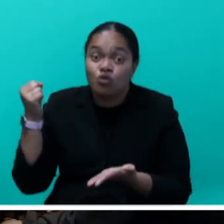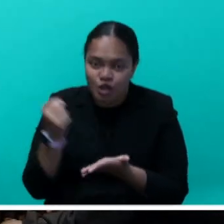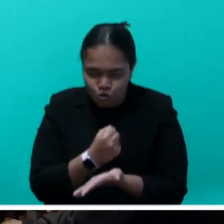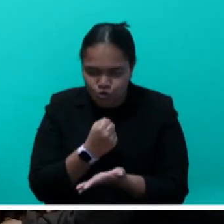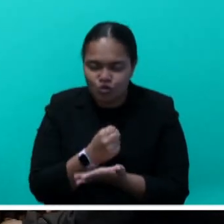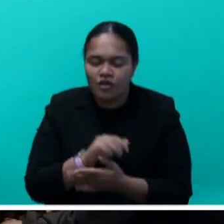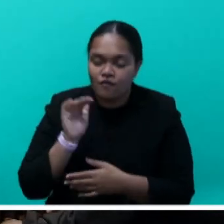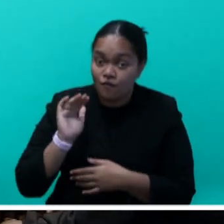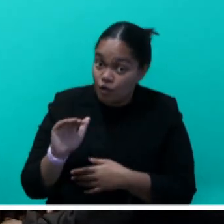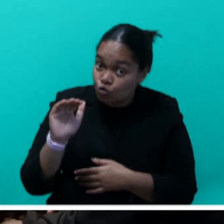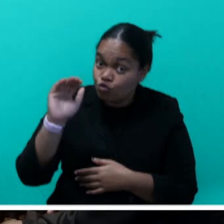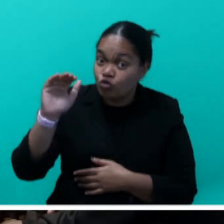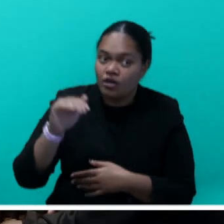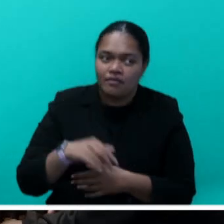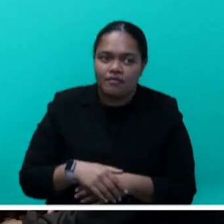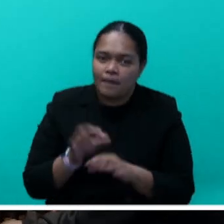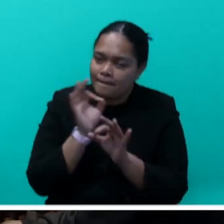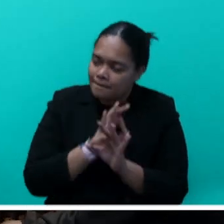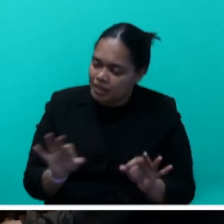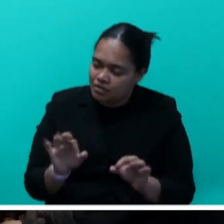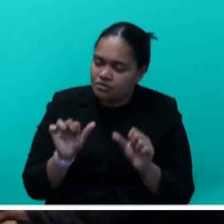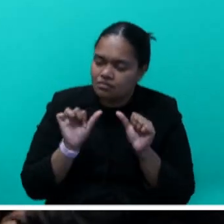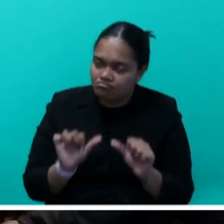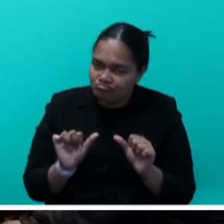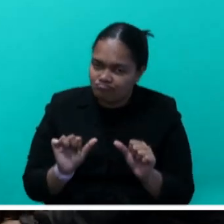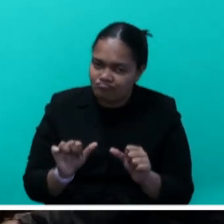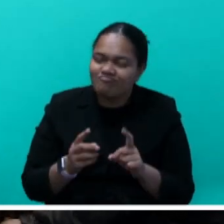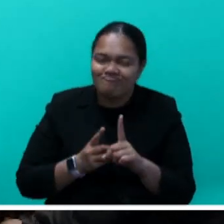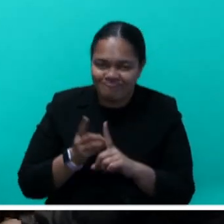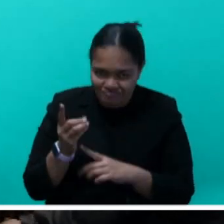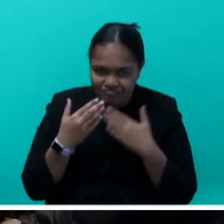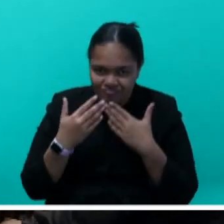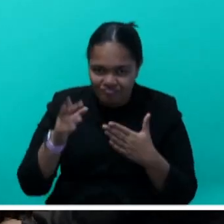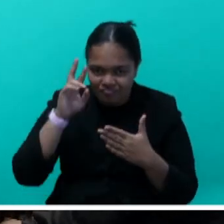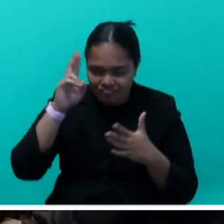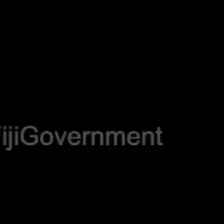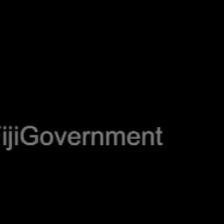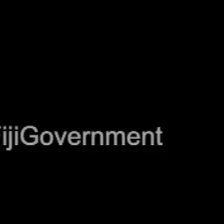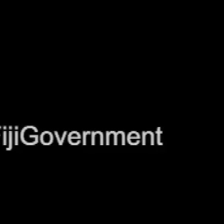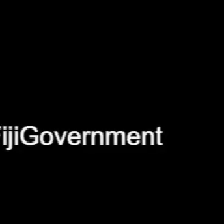the future of peace, security, and development. Thank you, Mr. Speaker, sir.